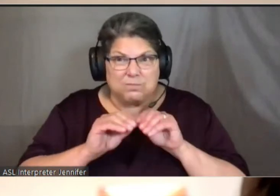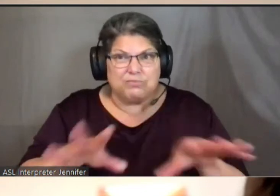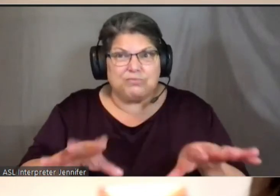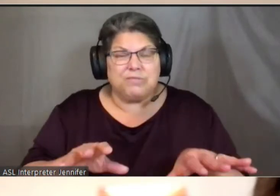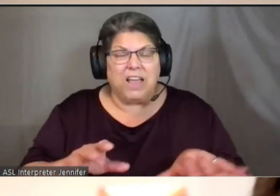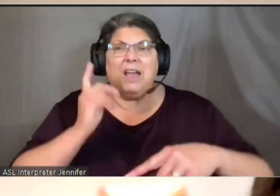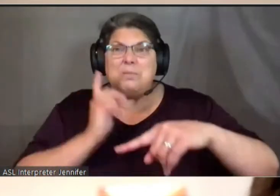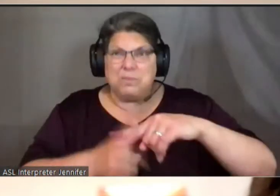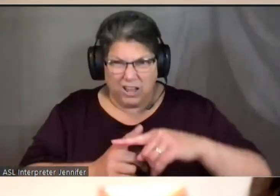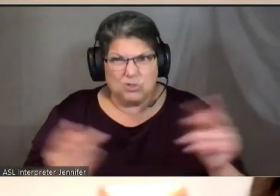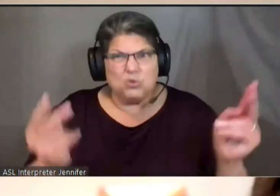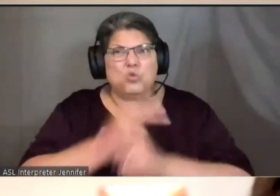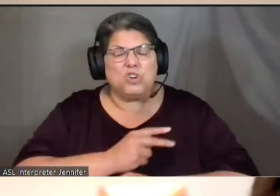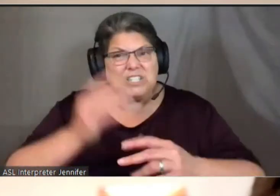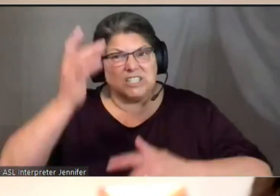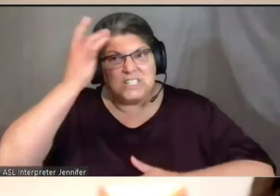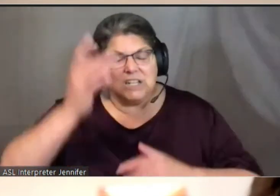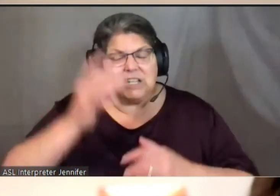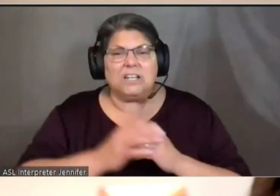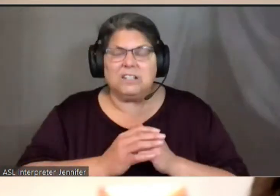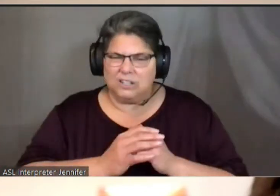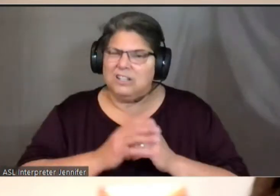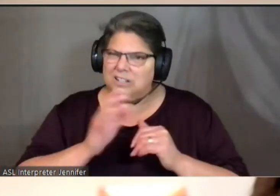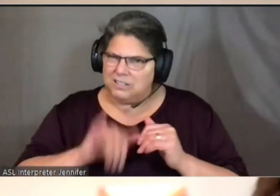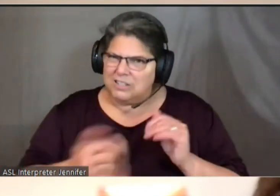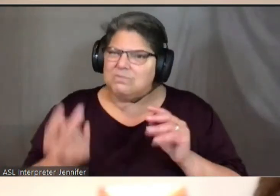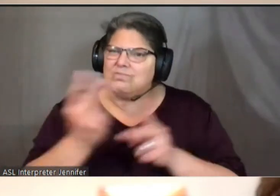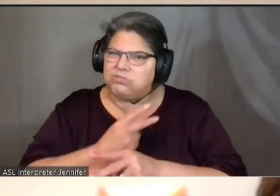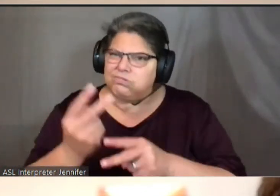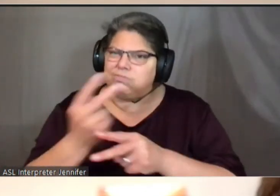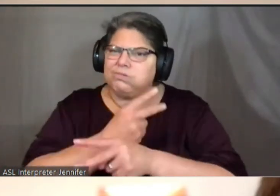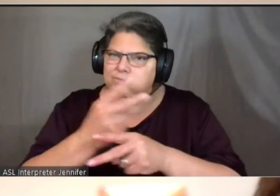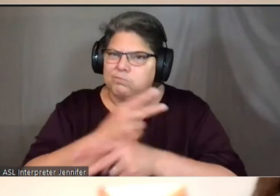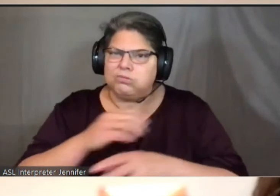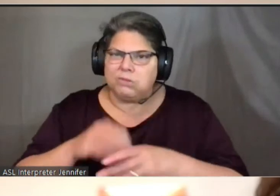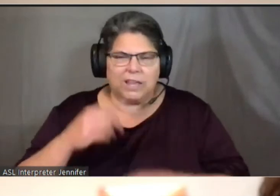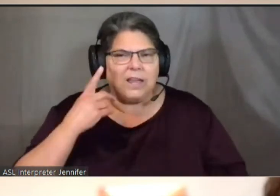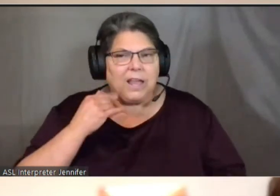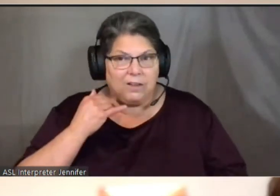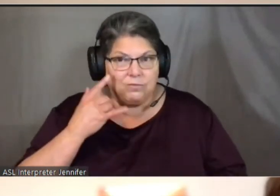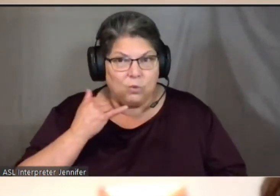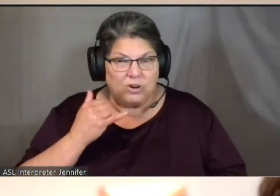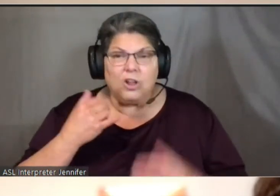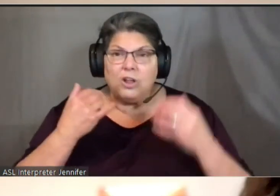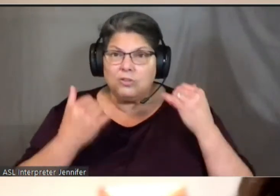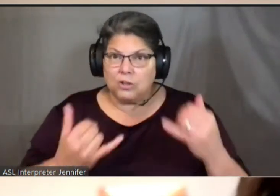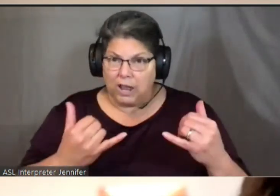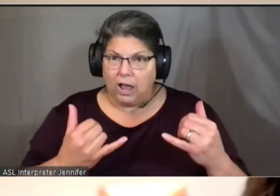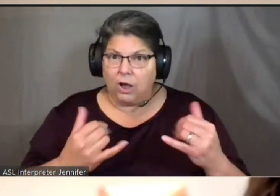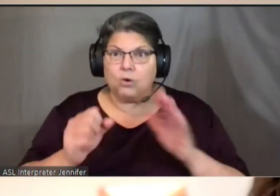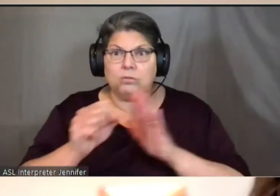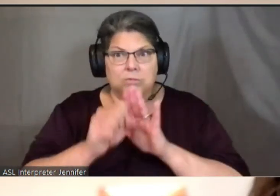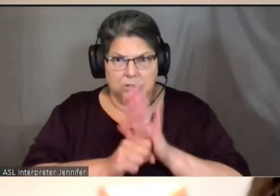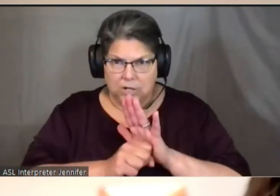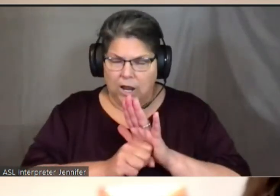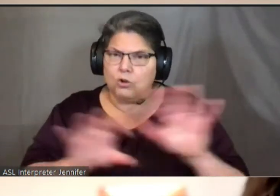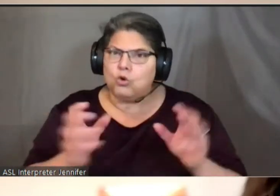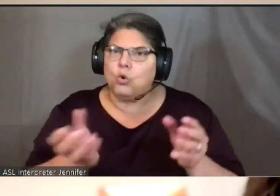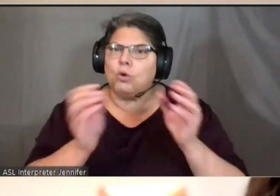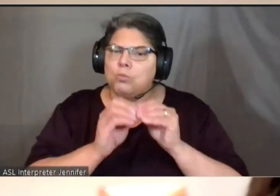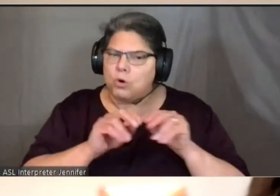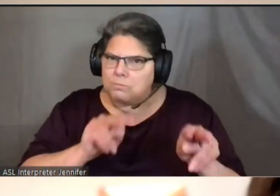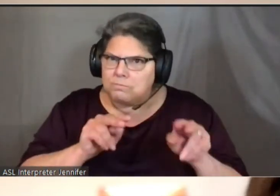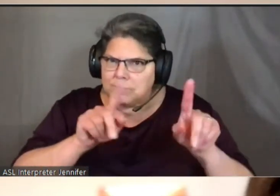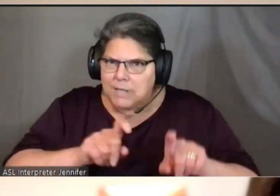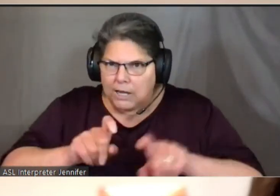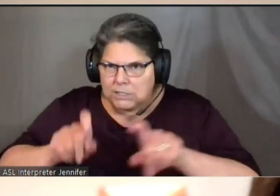has grown significantly in California. The state is doing much more surveillance testing now, up to 11%